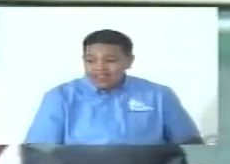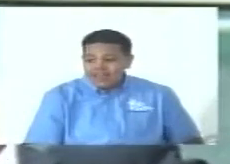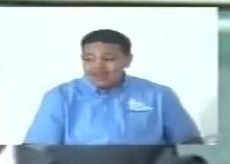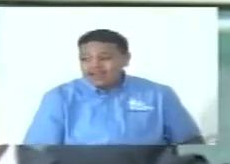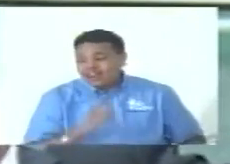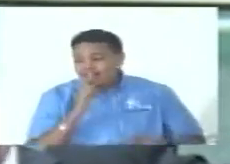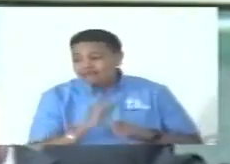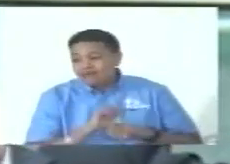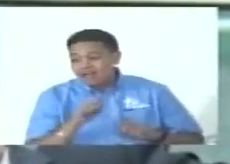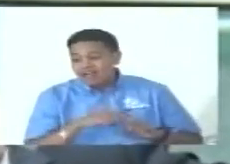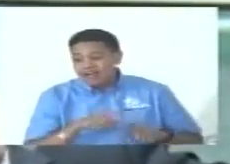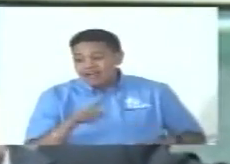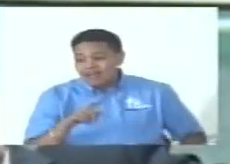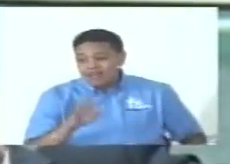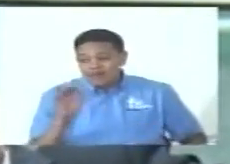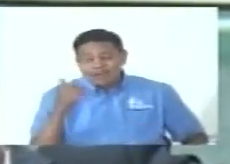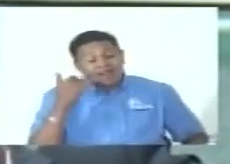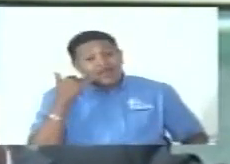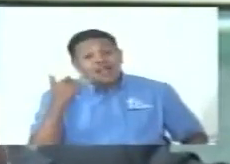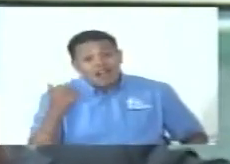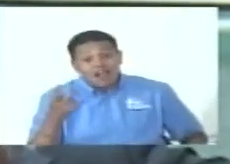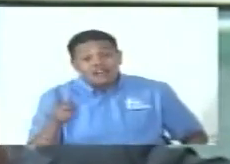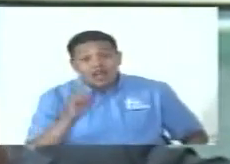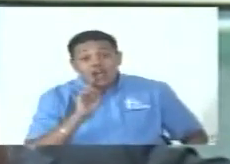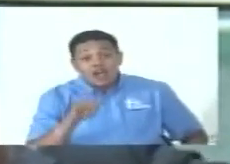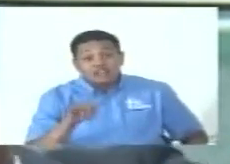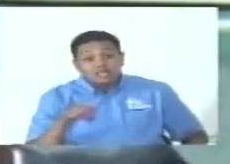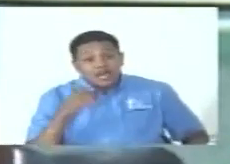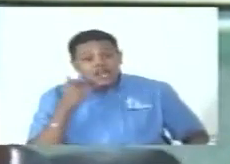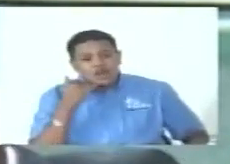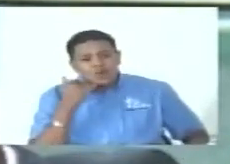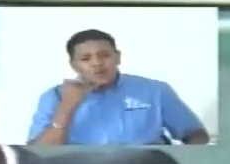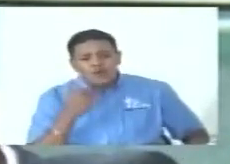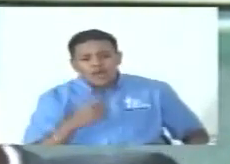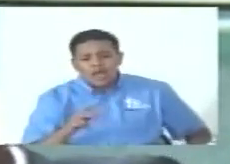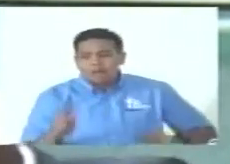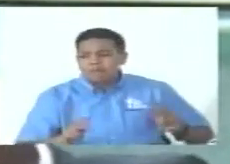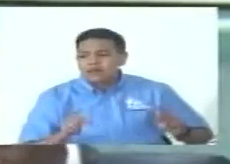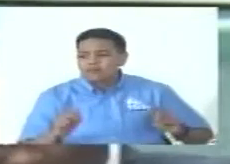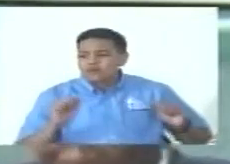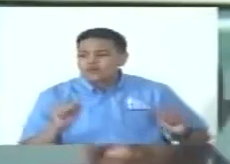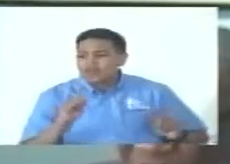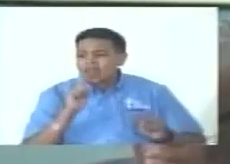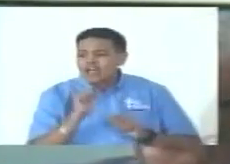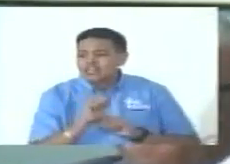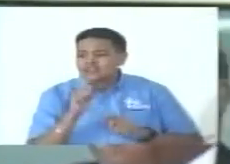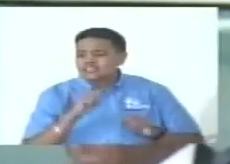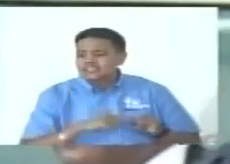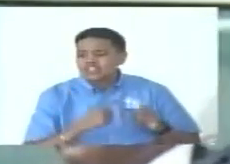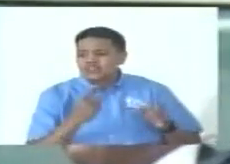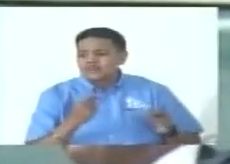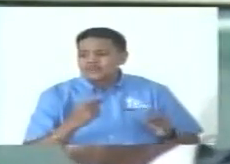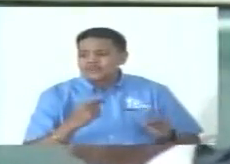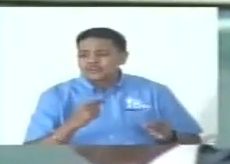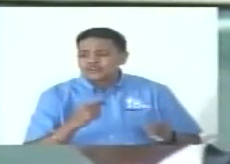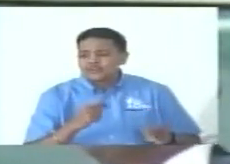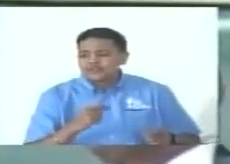they called Shiny, she answered. And people could actually start doing the countdown.